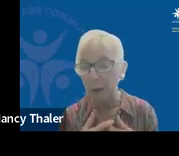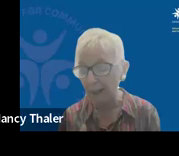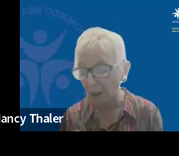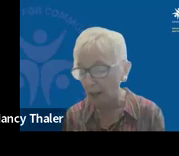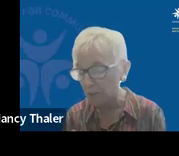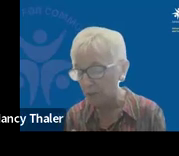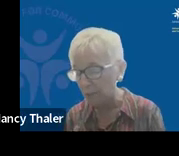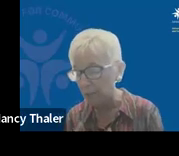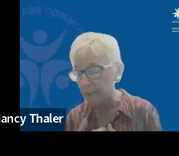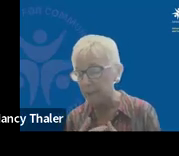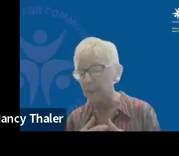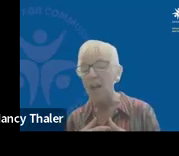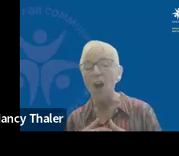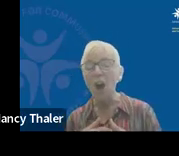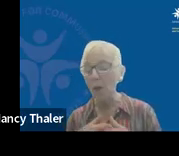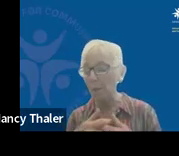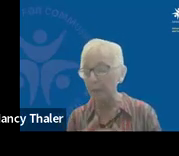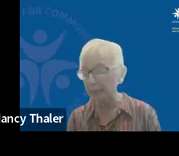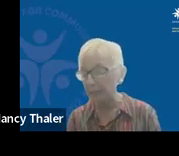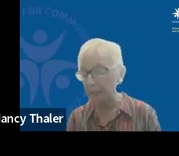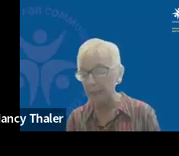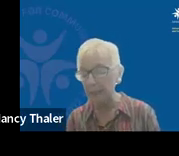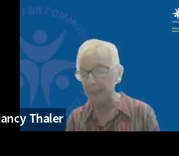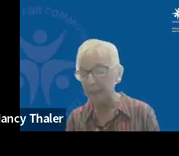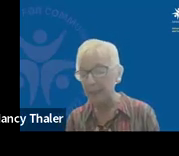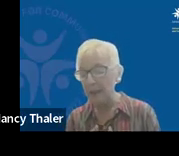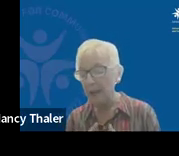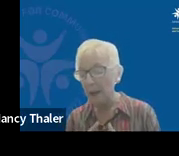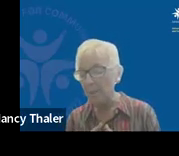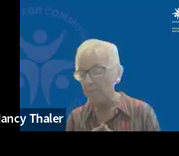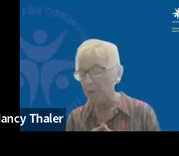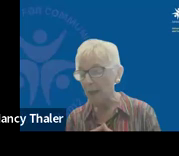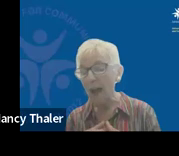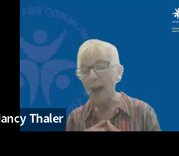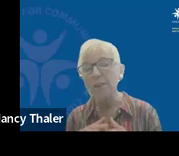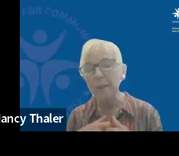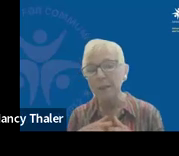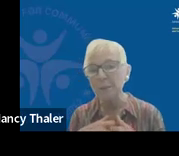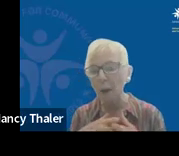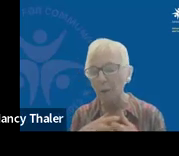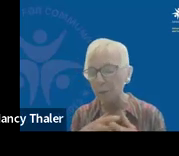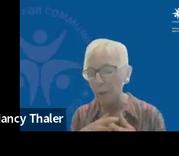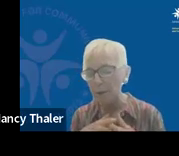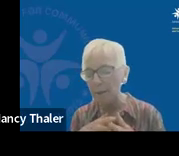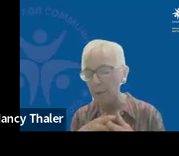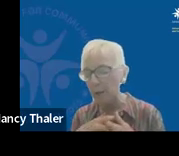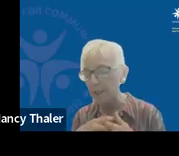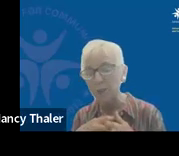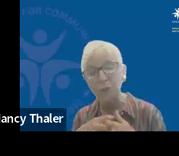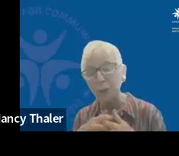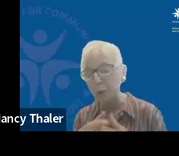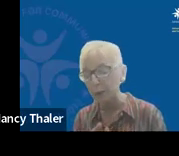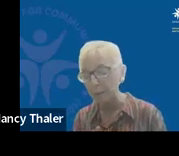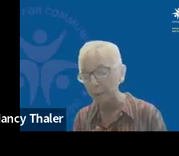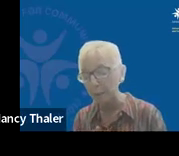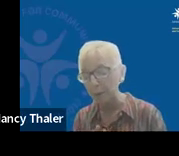websites bylaws for governance, all the meeting minutes. They must publish publicly their process